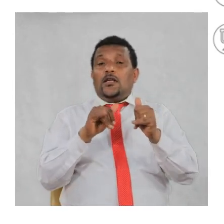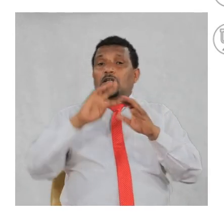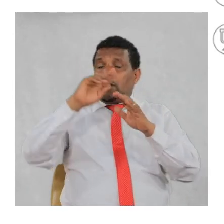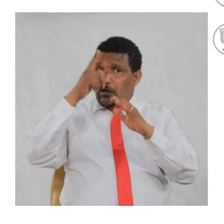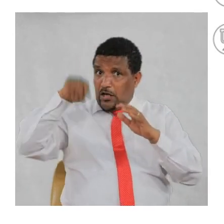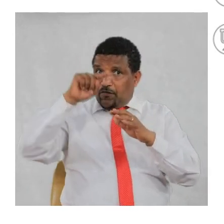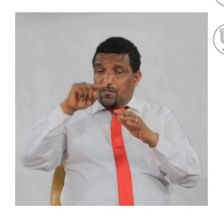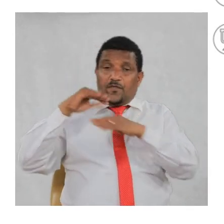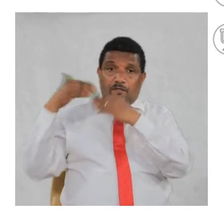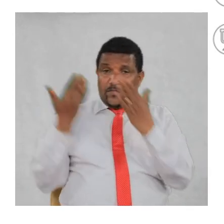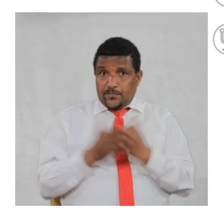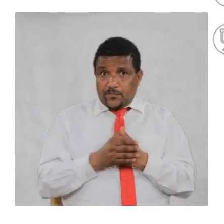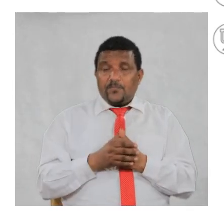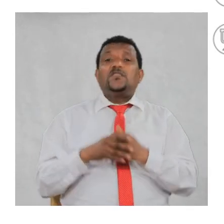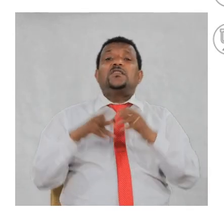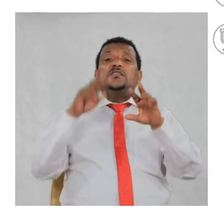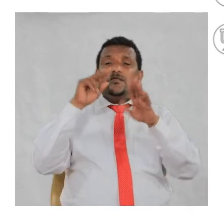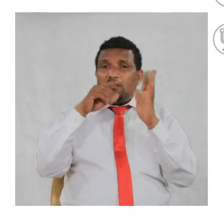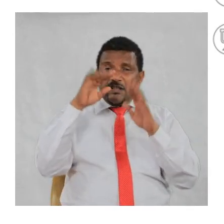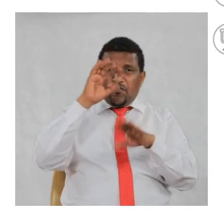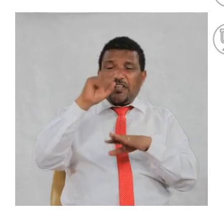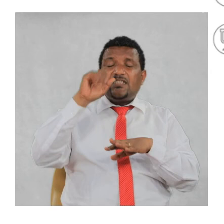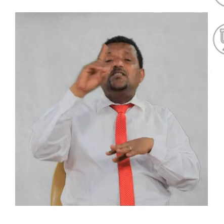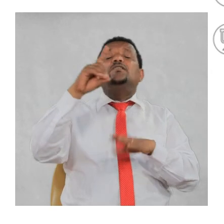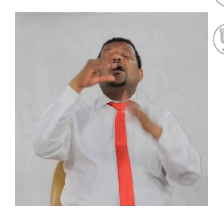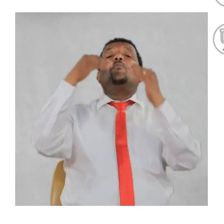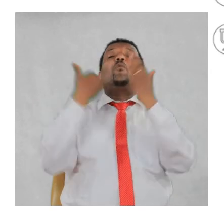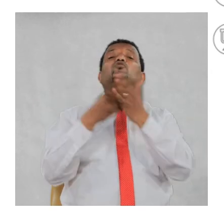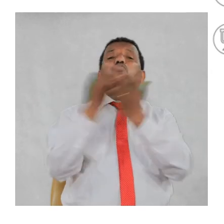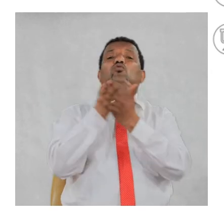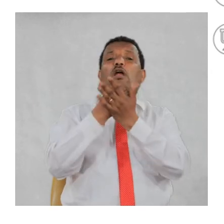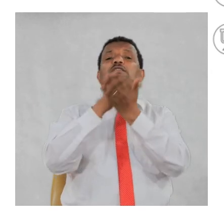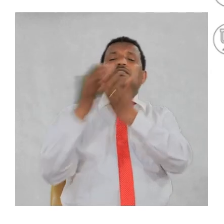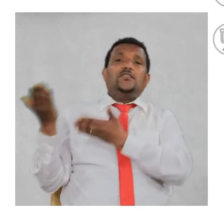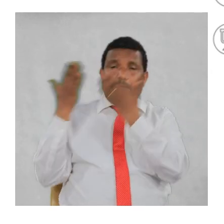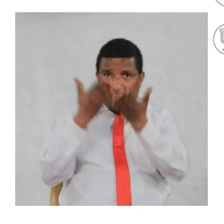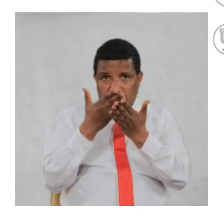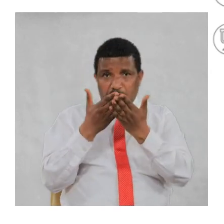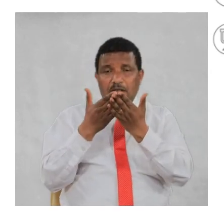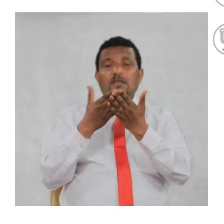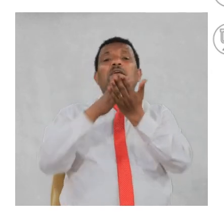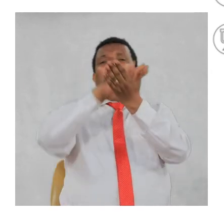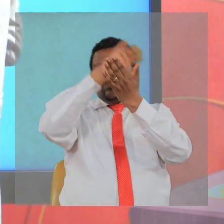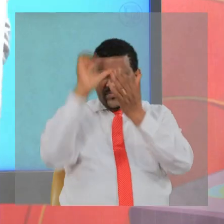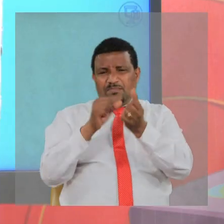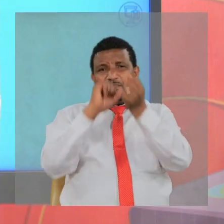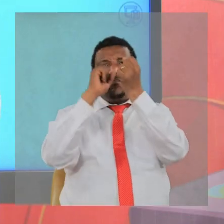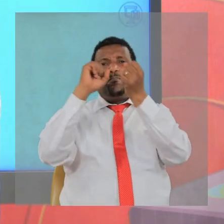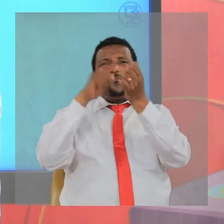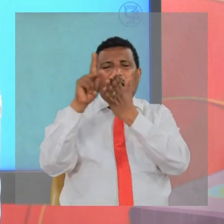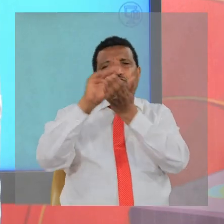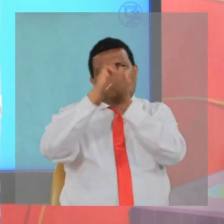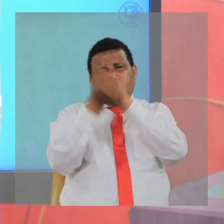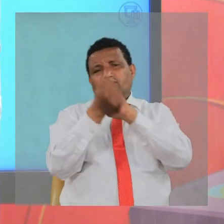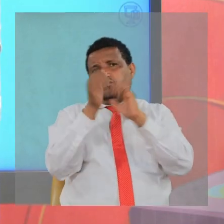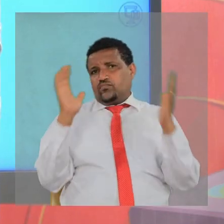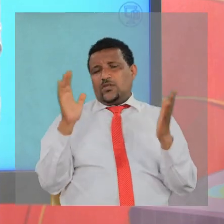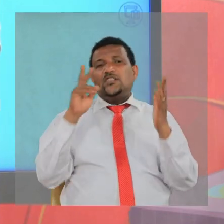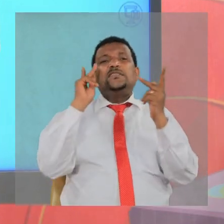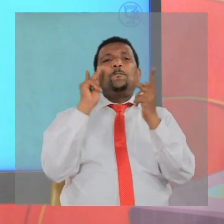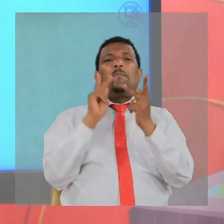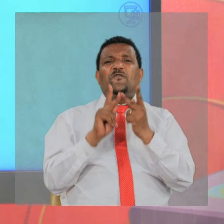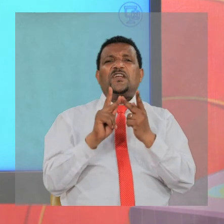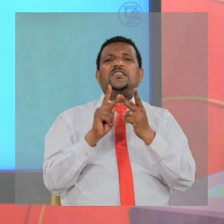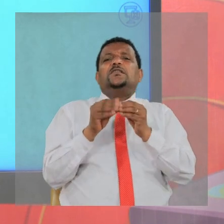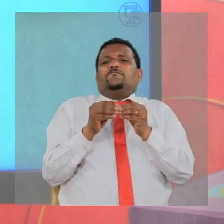a fixed amount of a product is supplied irrespective of changes in price of a commodity. This is a